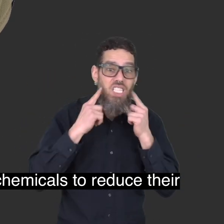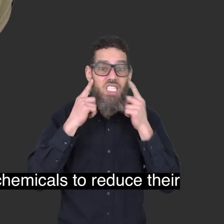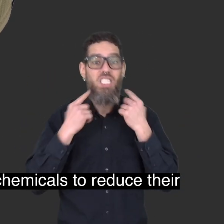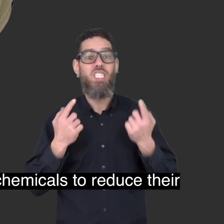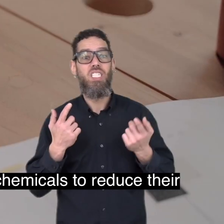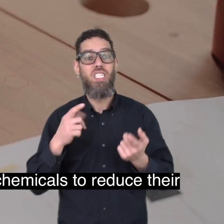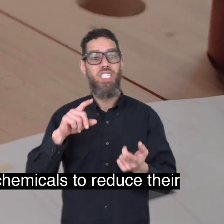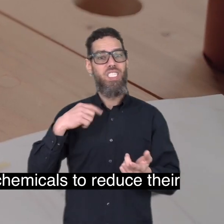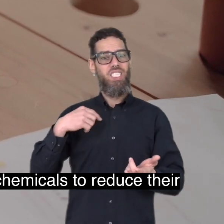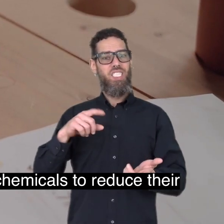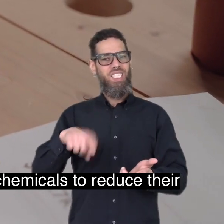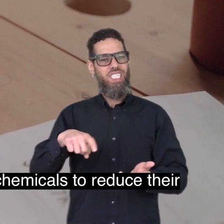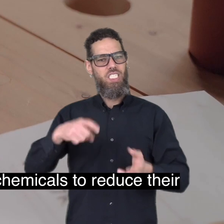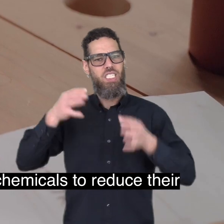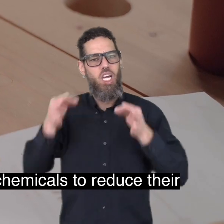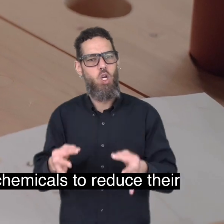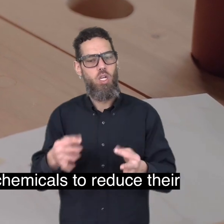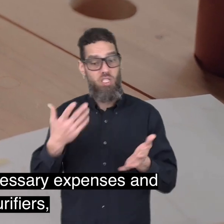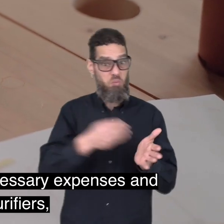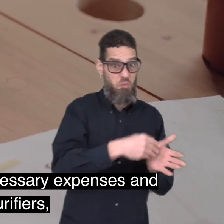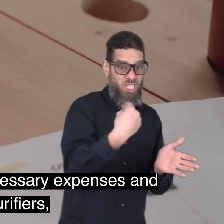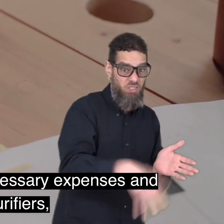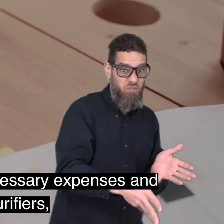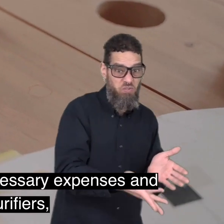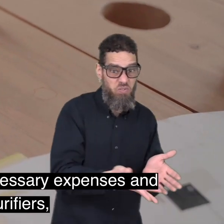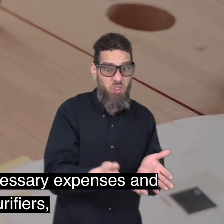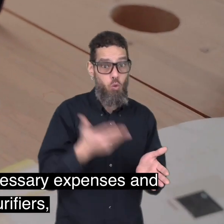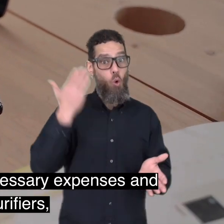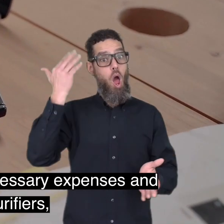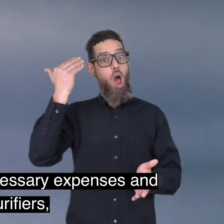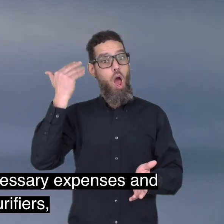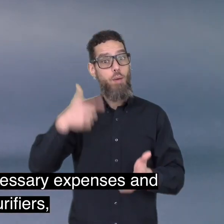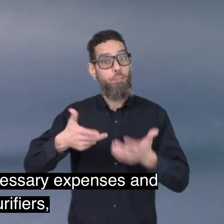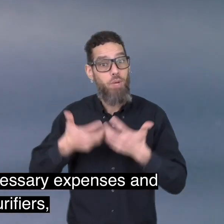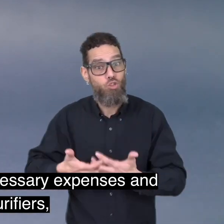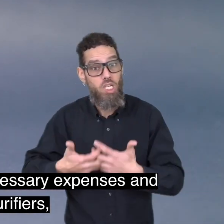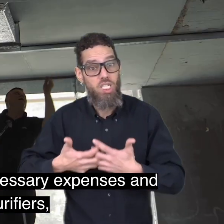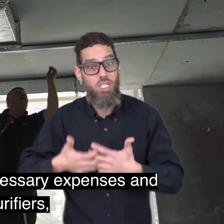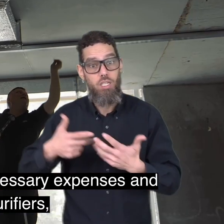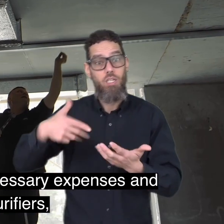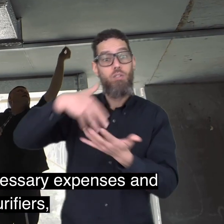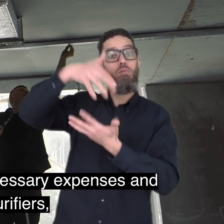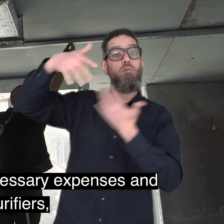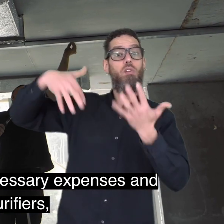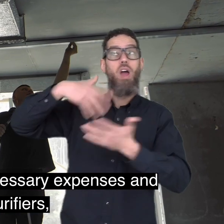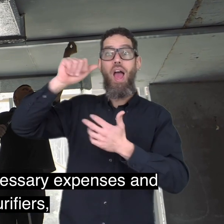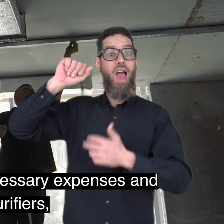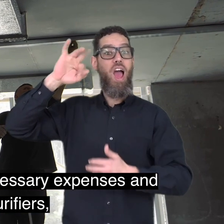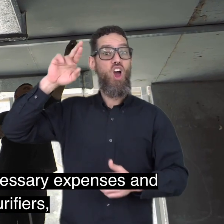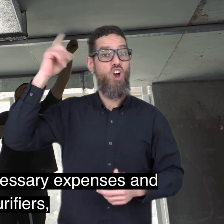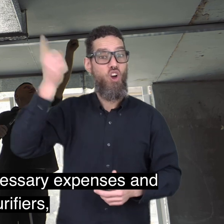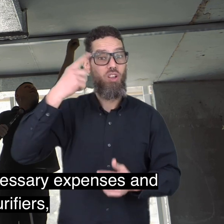and symptoms. However, they are often forced to choose between necessary expenses and affordability due to the high cost of